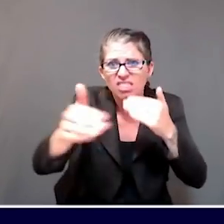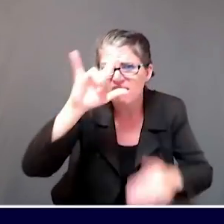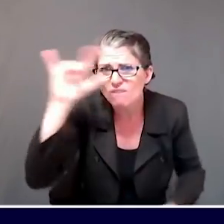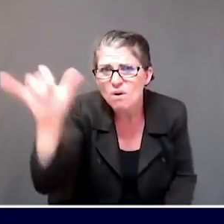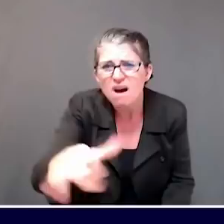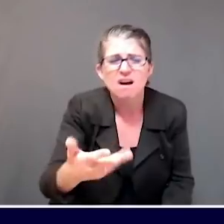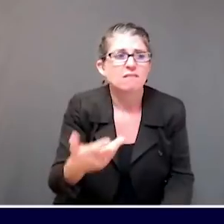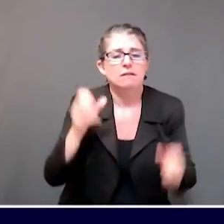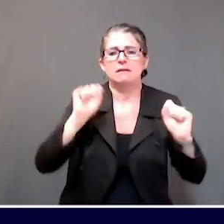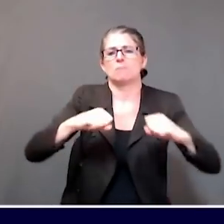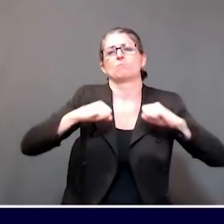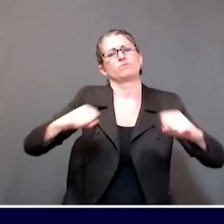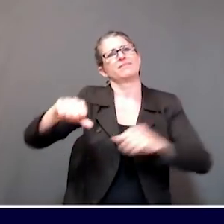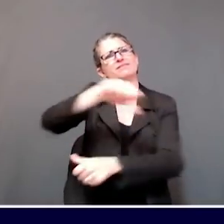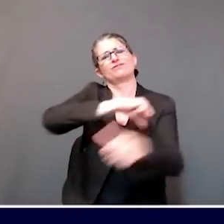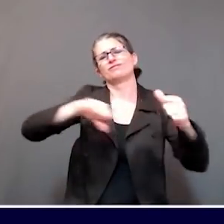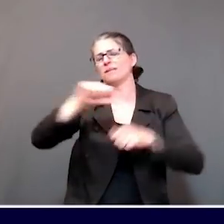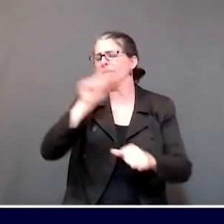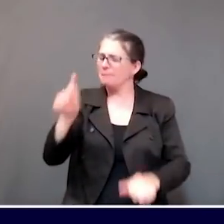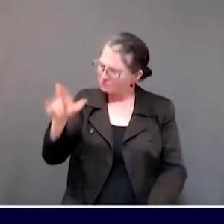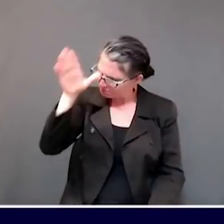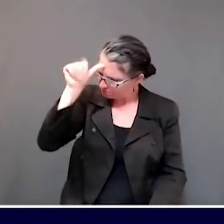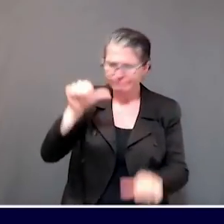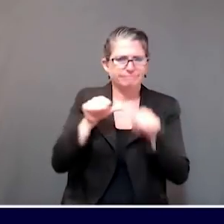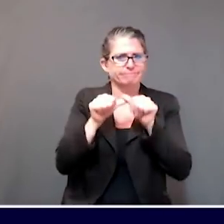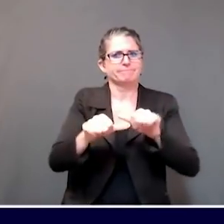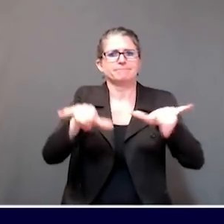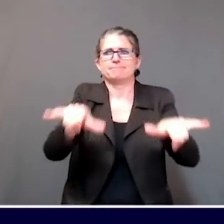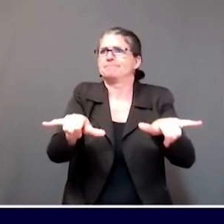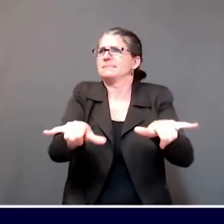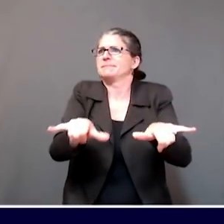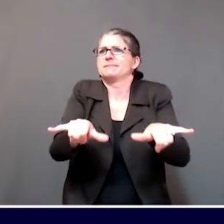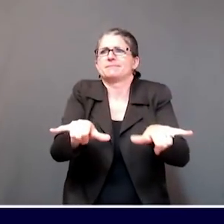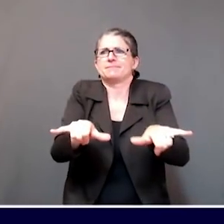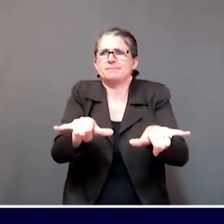Thanks, Rose. Let me turn back to Steve Betts to see if Steve's back with us.